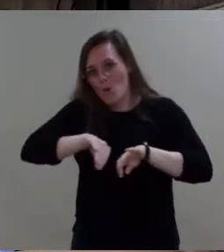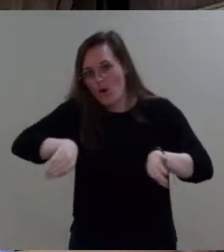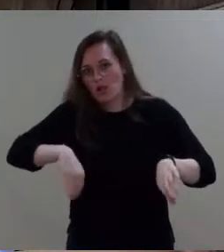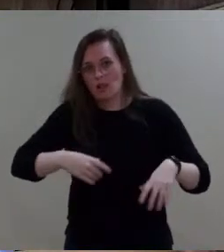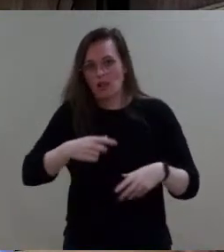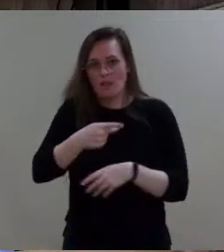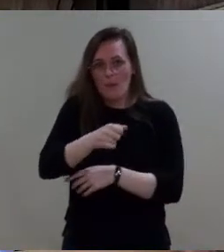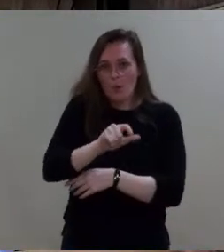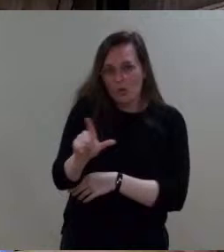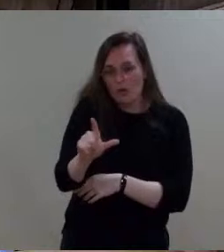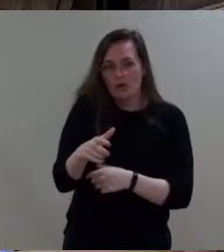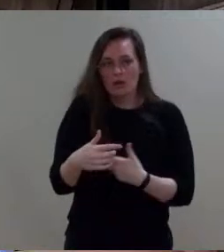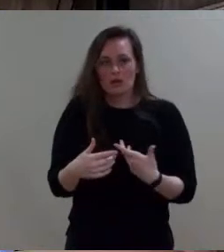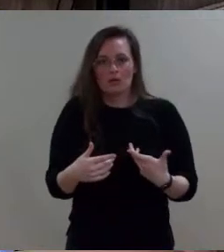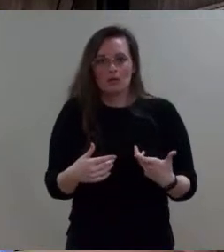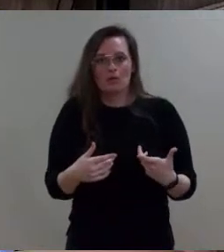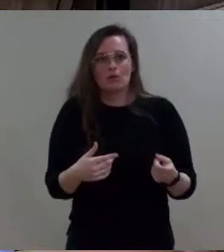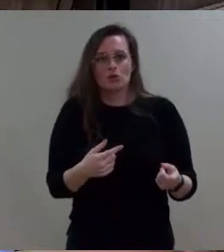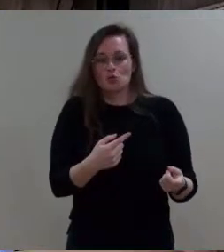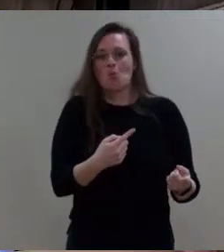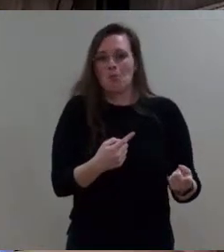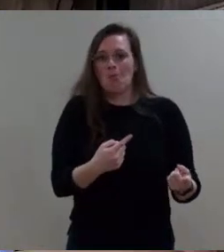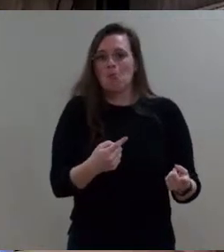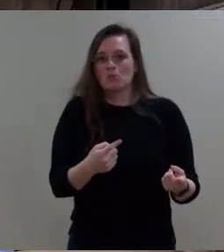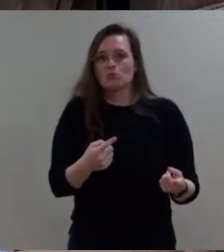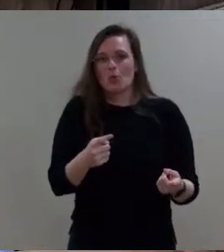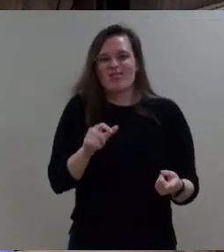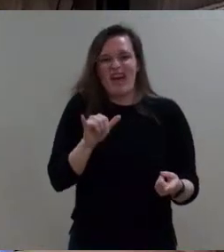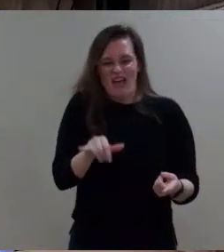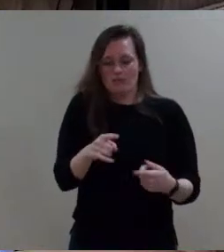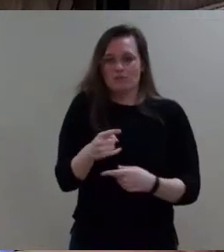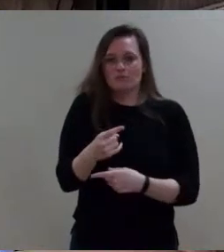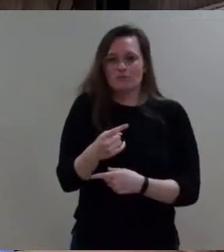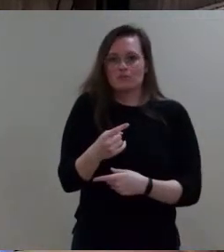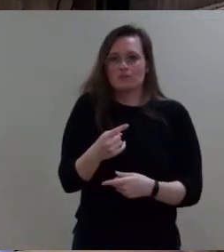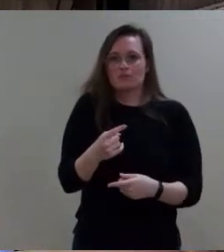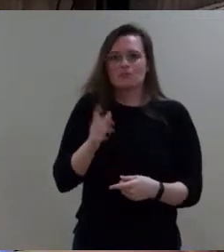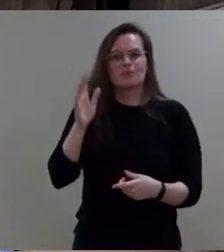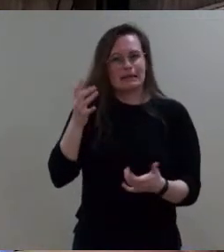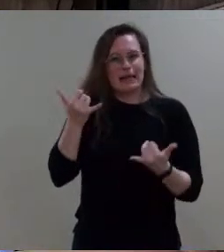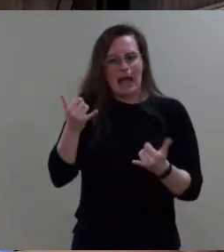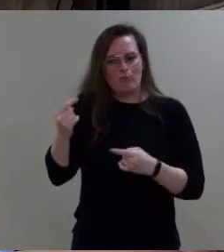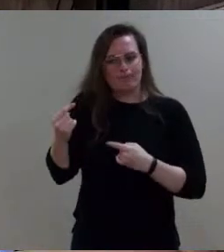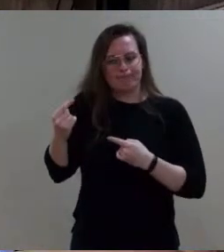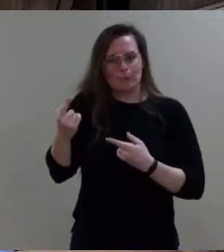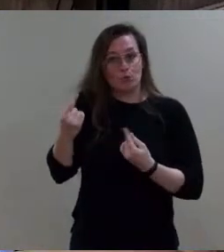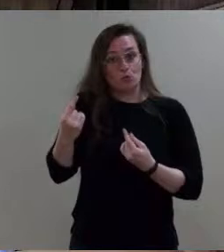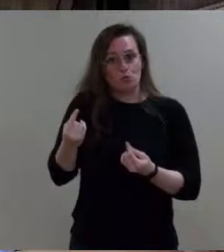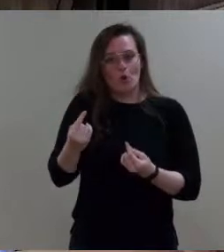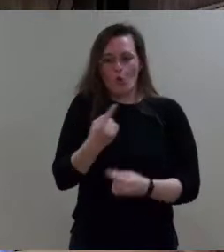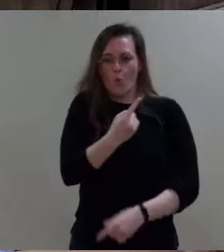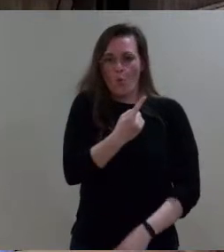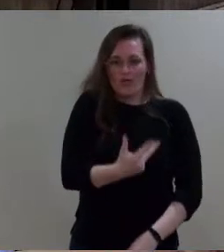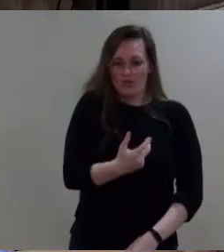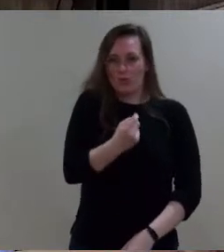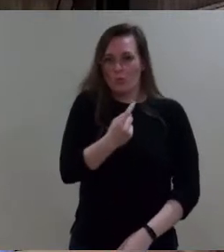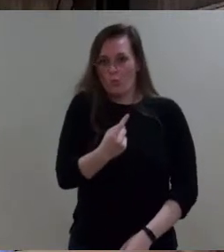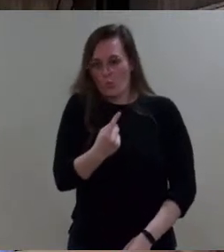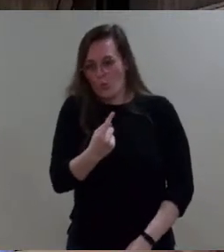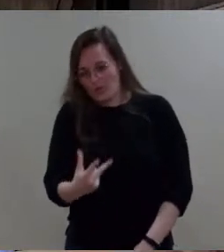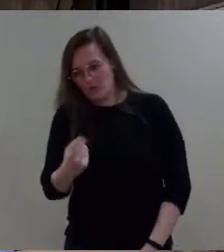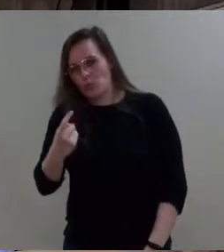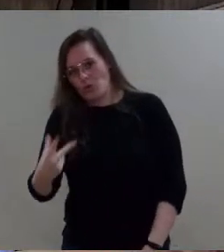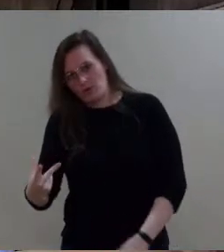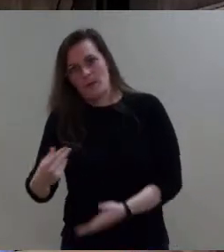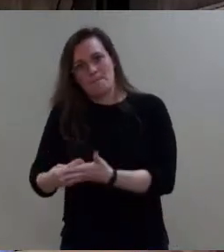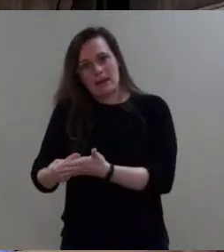part of a one-third grant that we do with provincial and federal and so on, and we would have